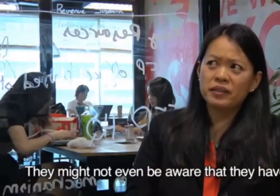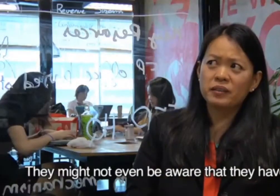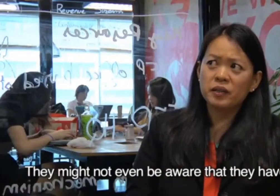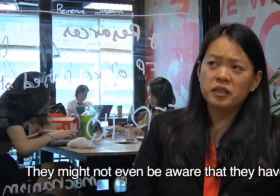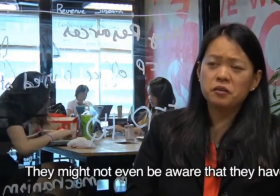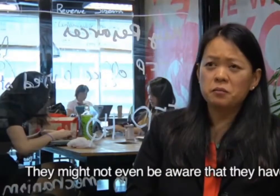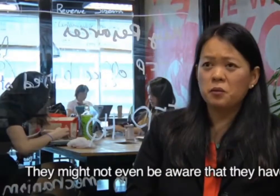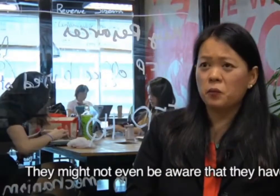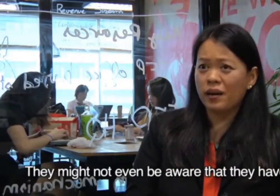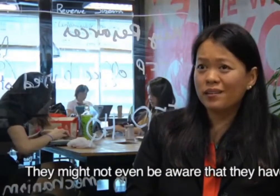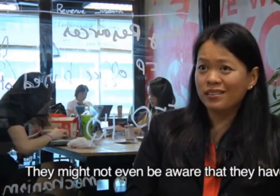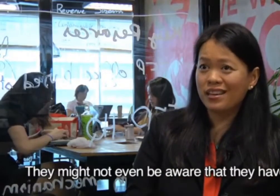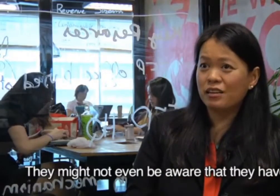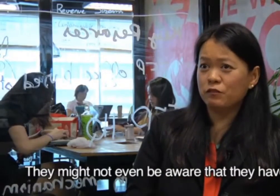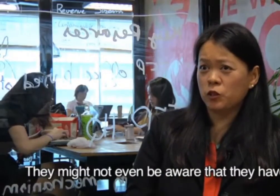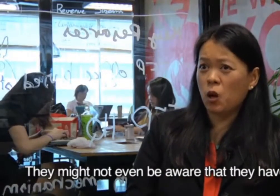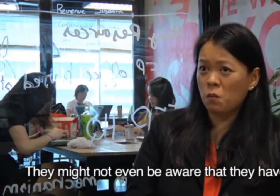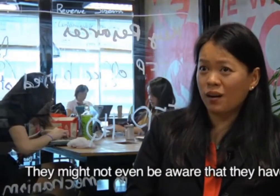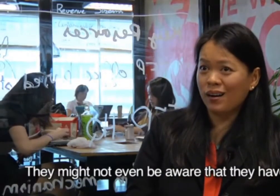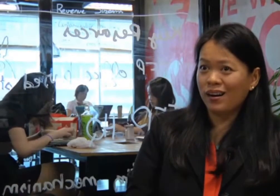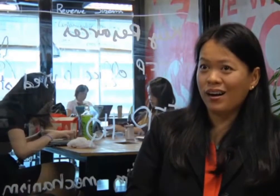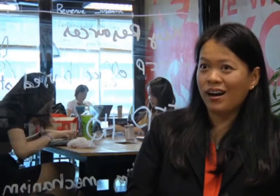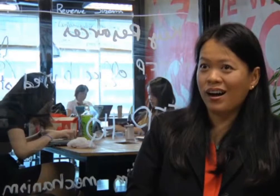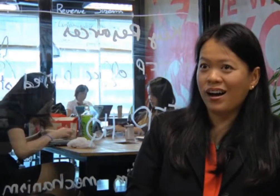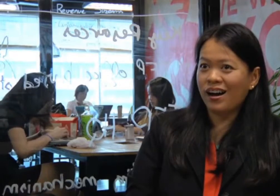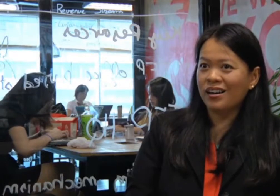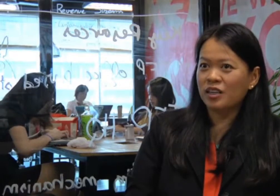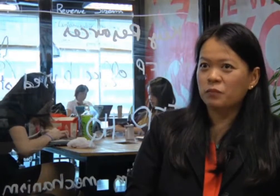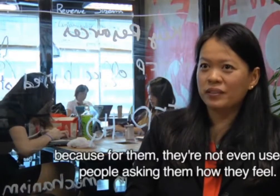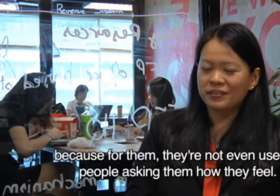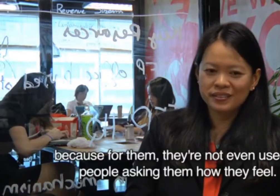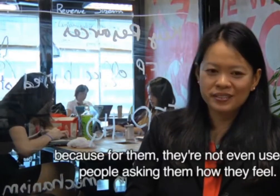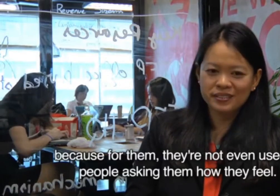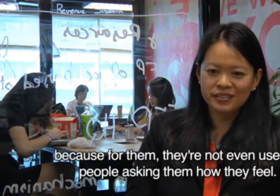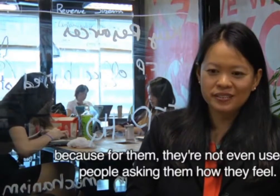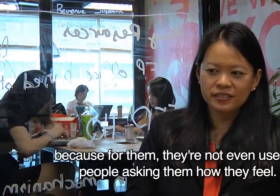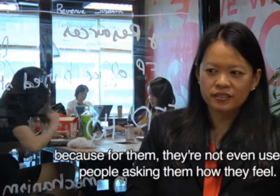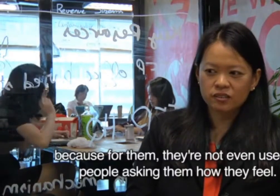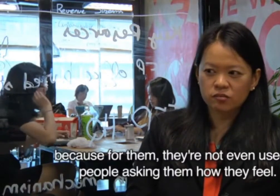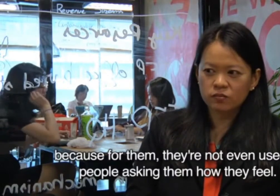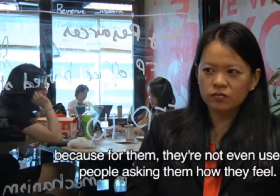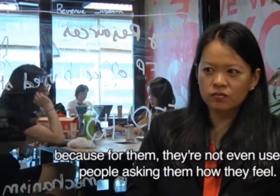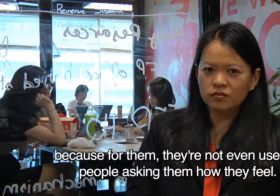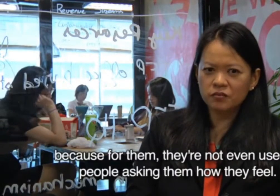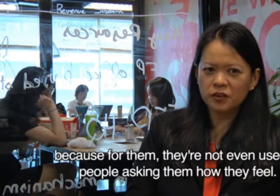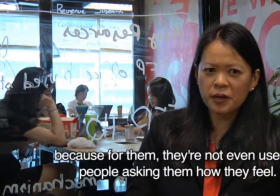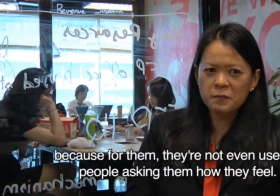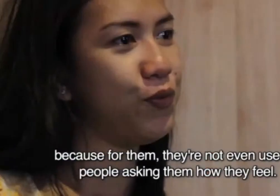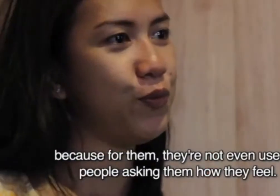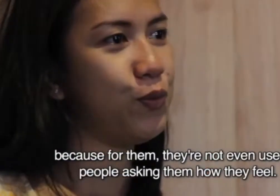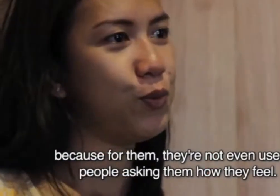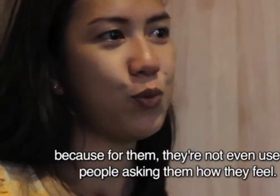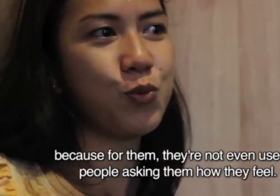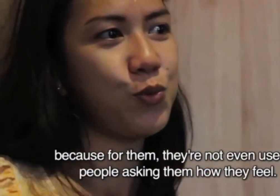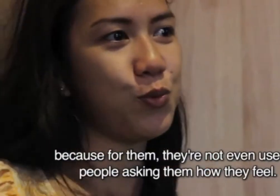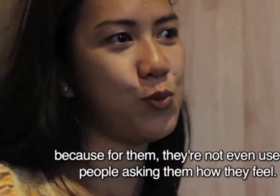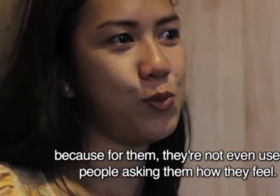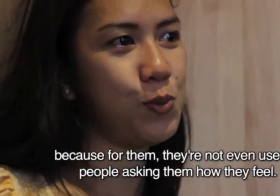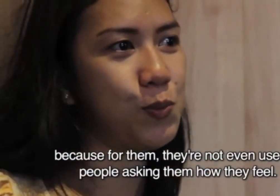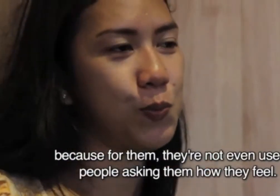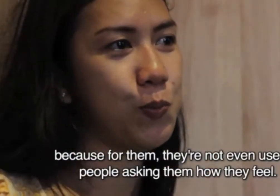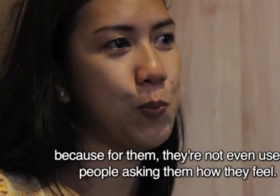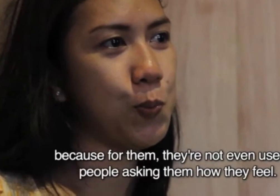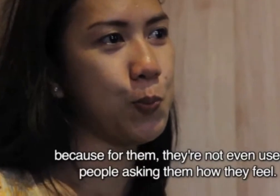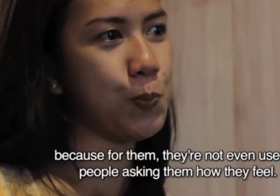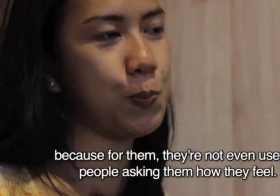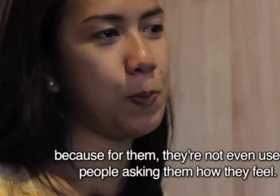They might not even be aware that they have trauma, because for them, they're not even